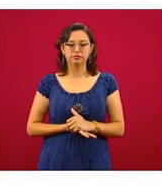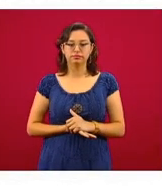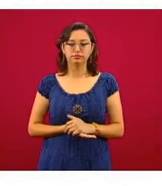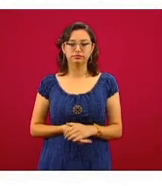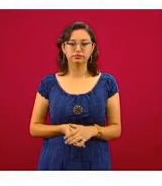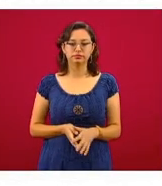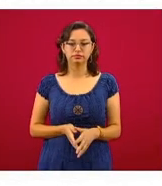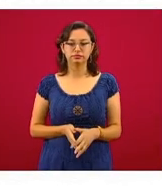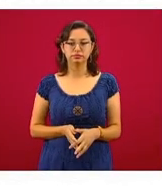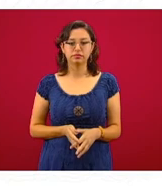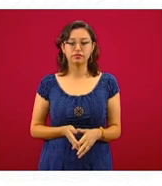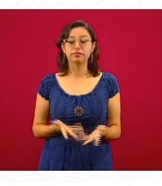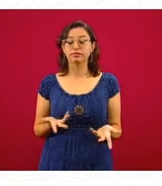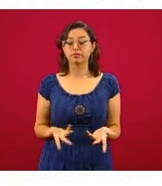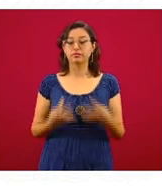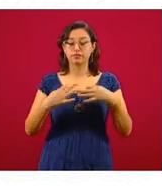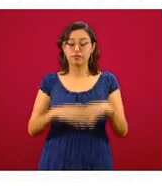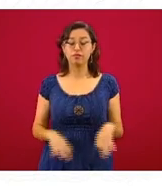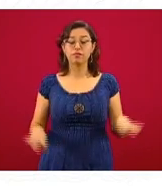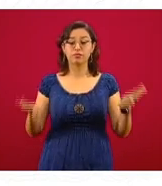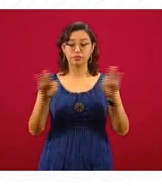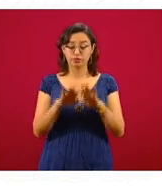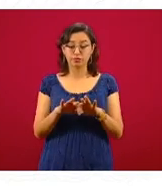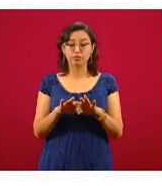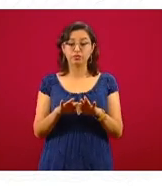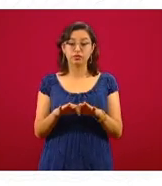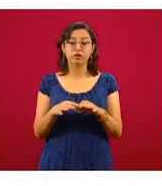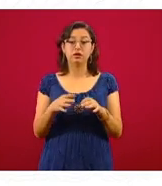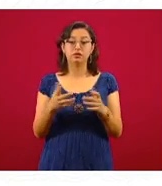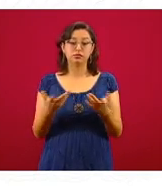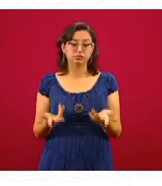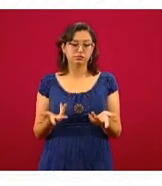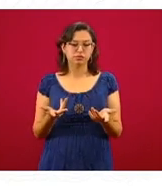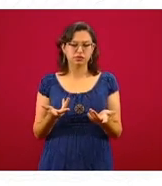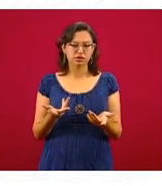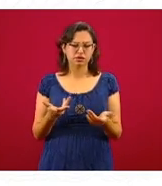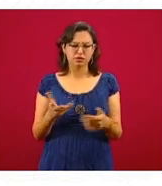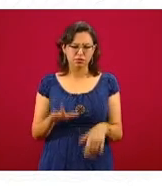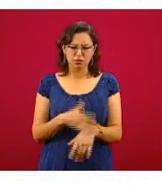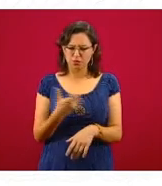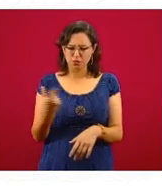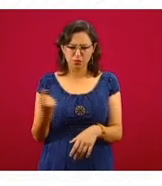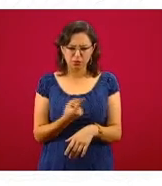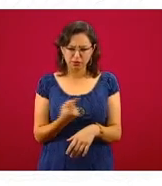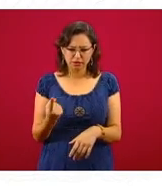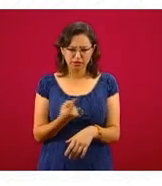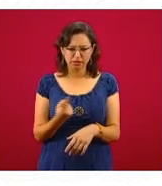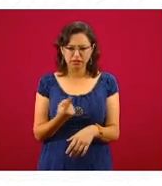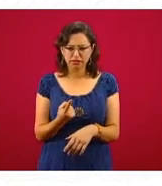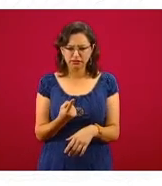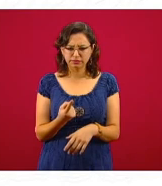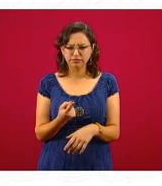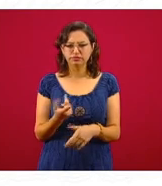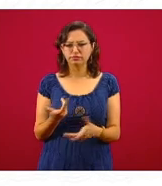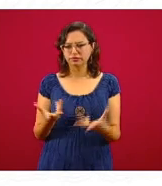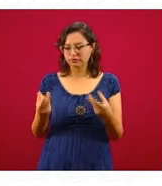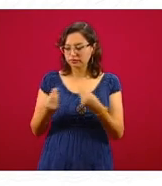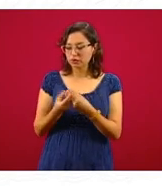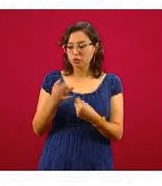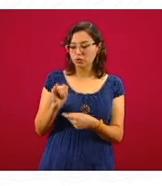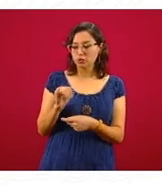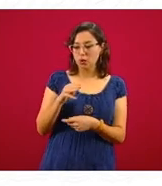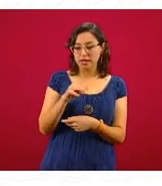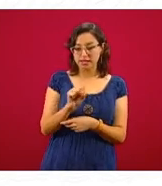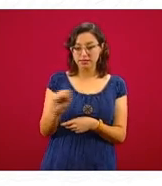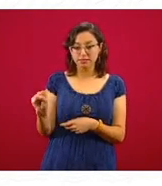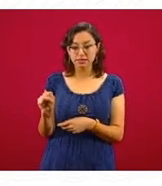Bueno, ¿qué es What is importante de esto y important por here? qué Why is es it importante important para lo que for estamos what we planteando are en la planning relación con el with IMSS? regard to Es que EAMS? lo